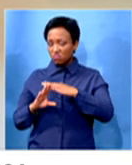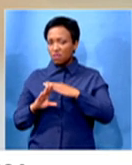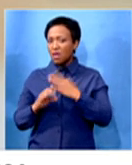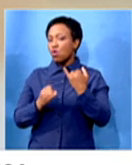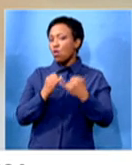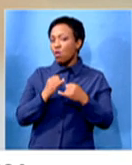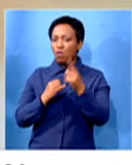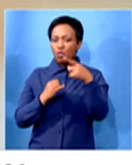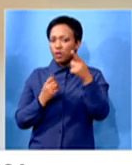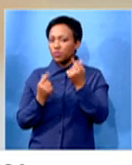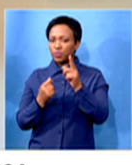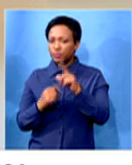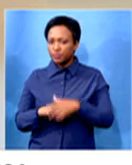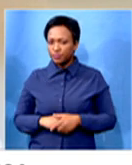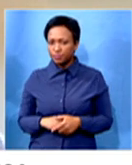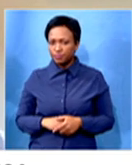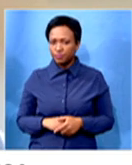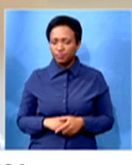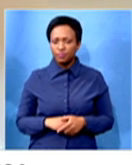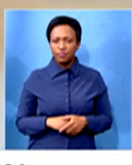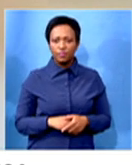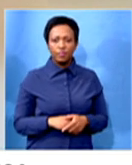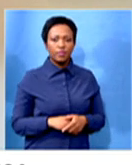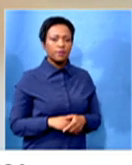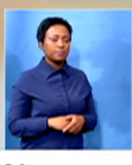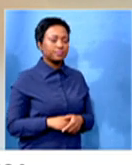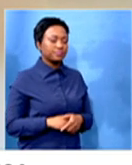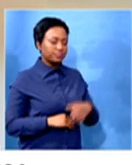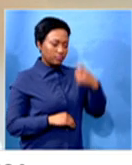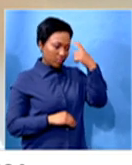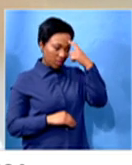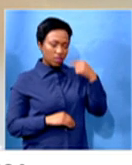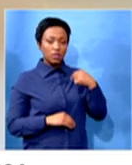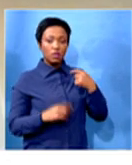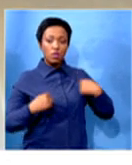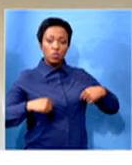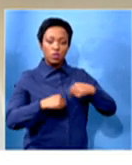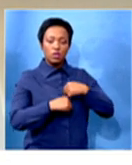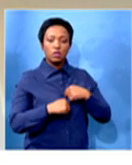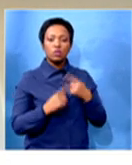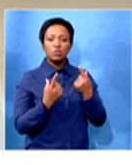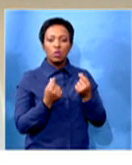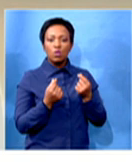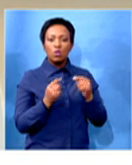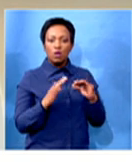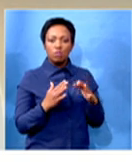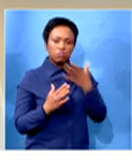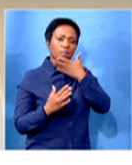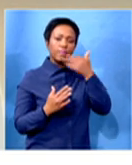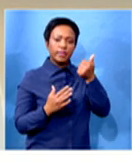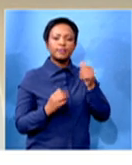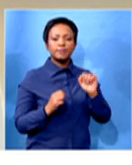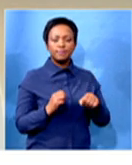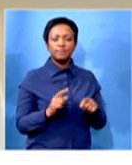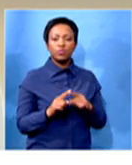here? I think we've done our best. I think the extraordinary thing about this